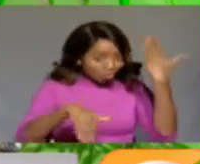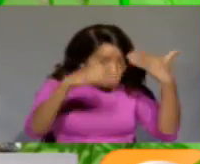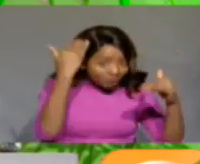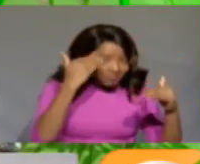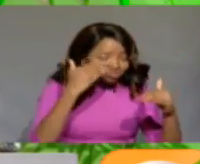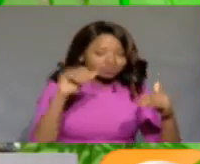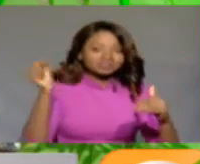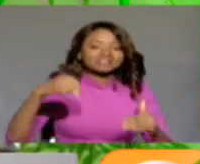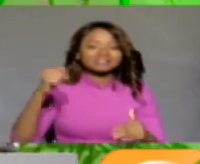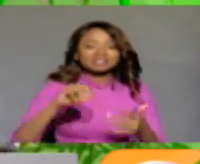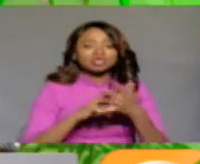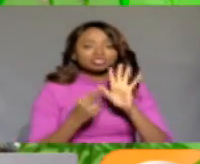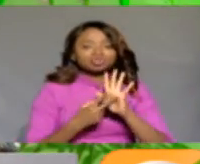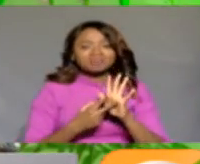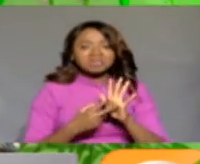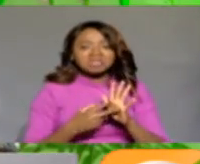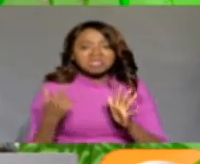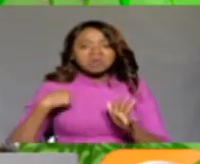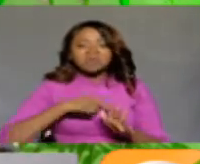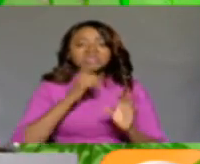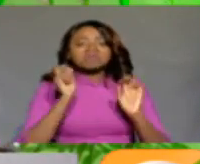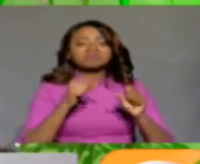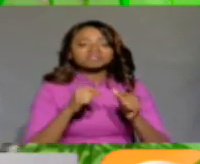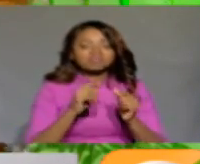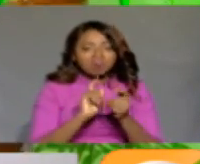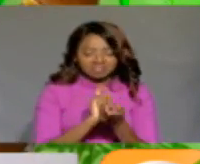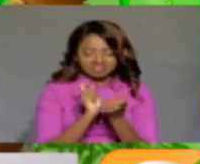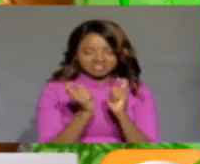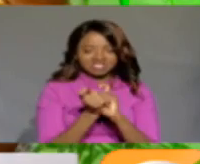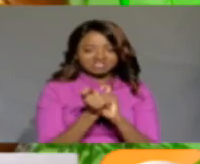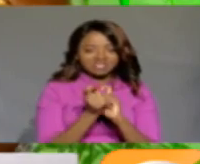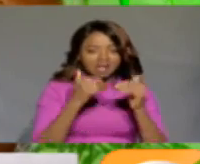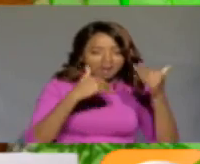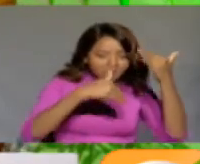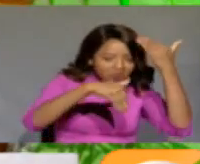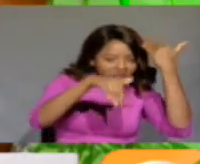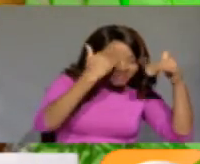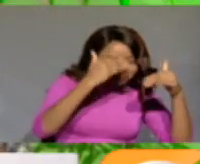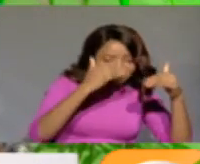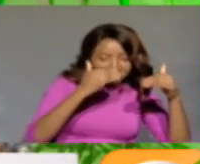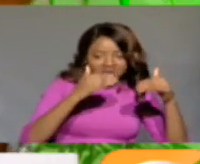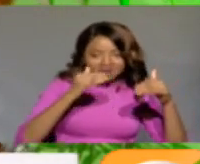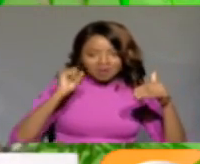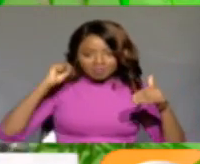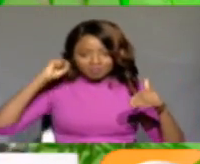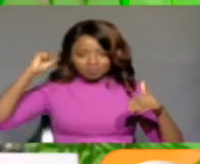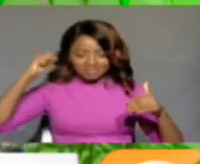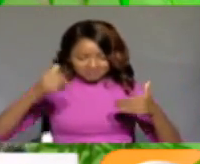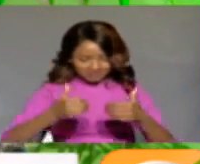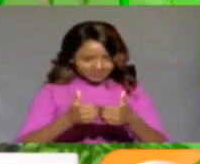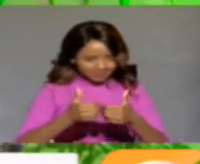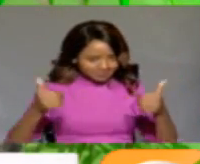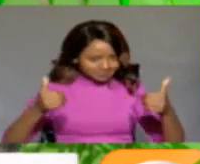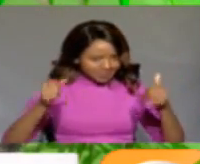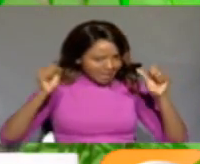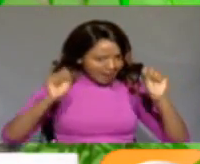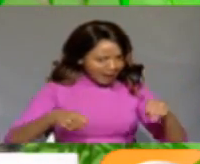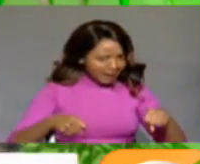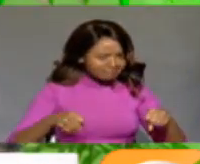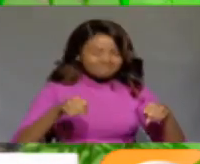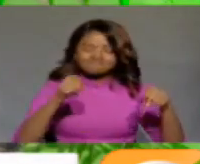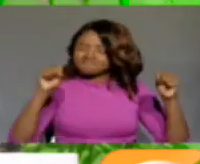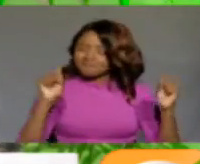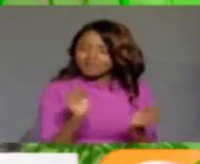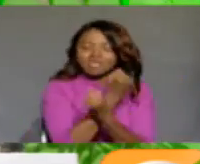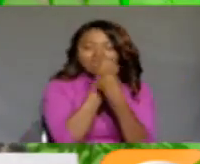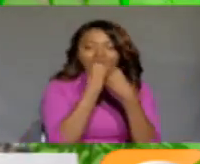then disassociate professionalism and politics. And that is one of the biggest problems we